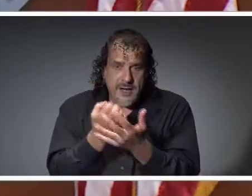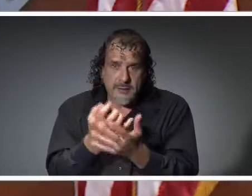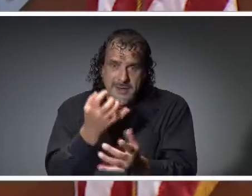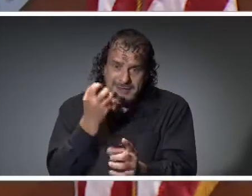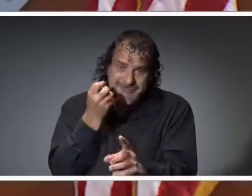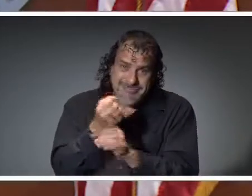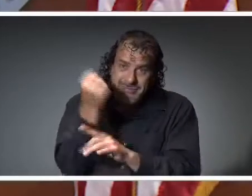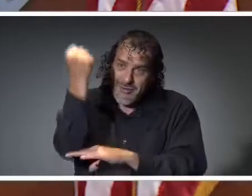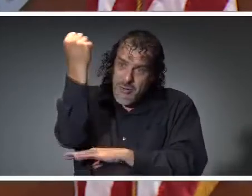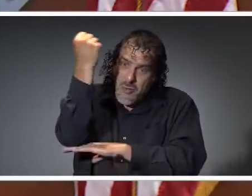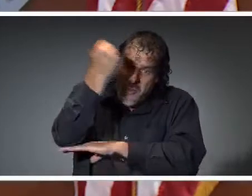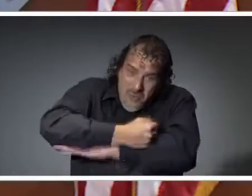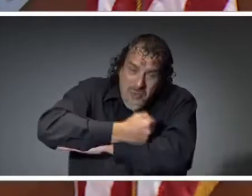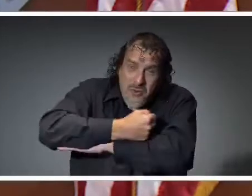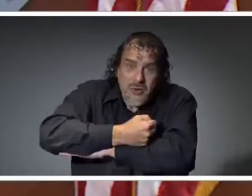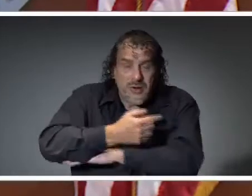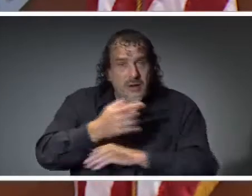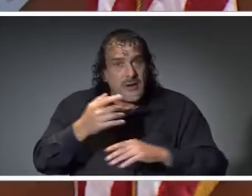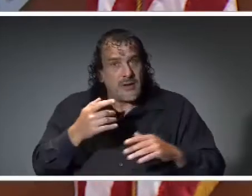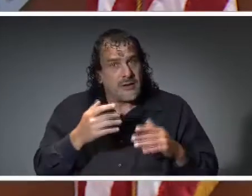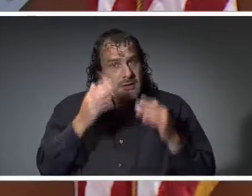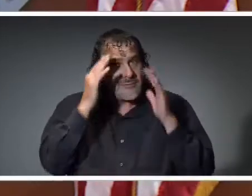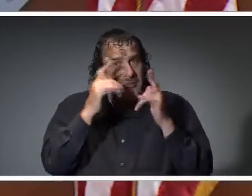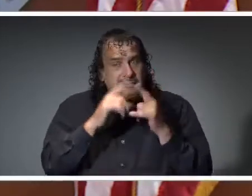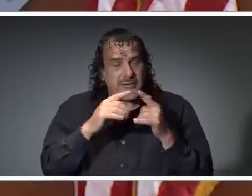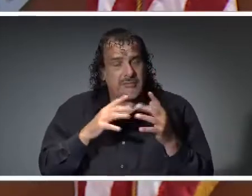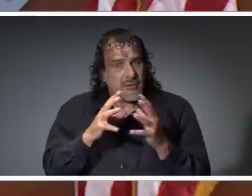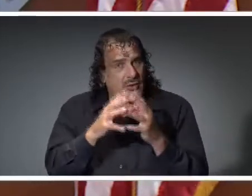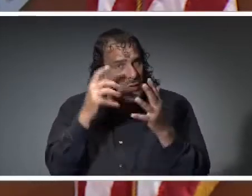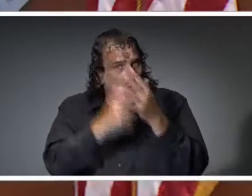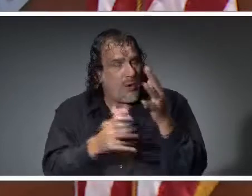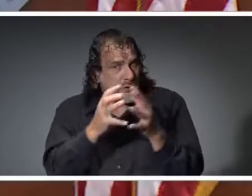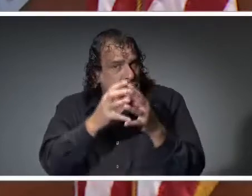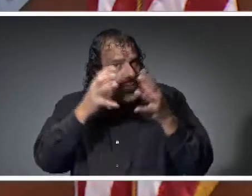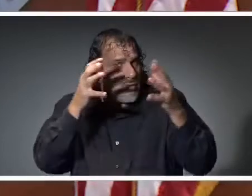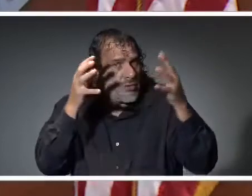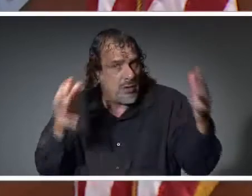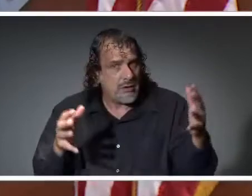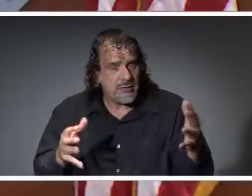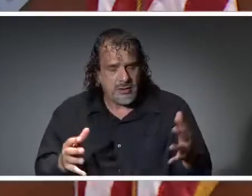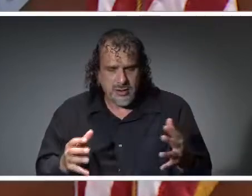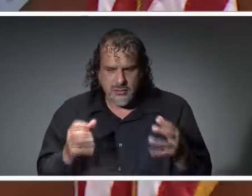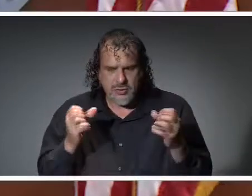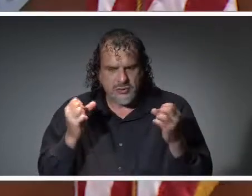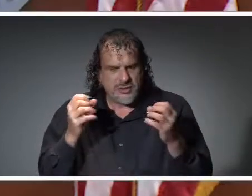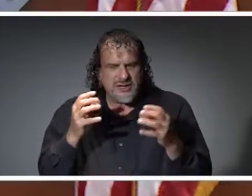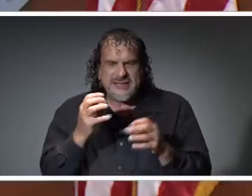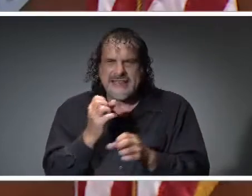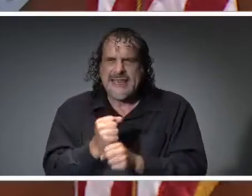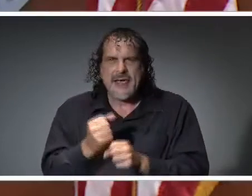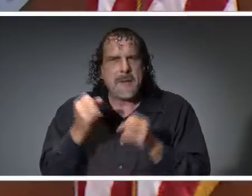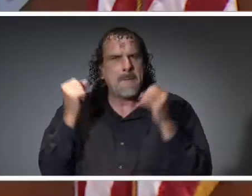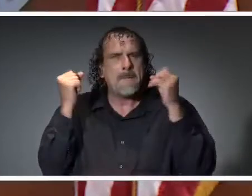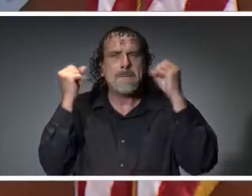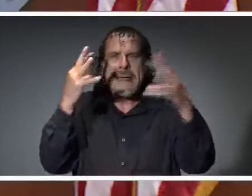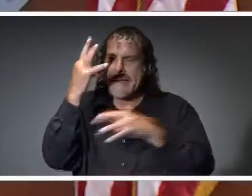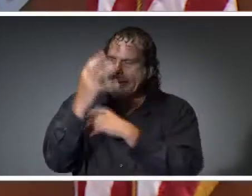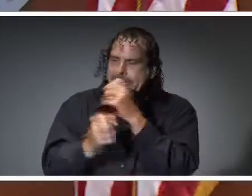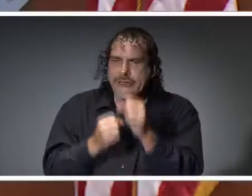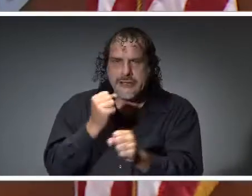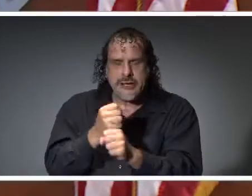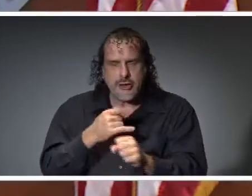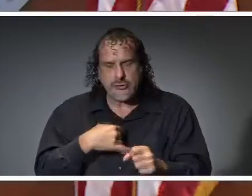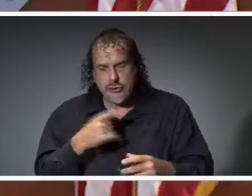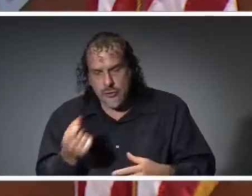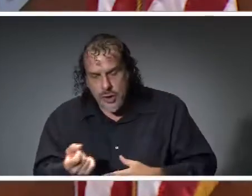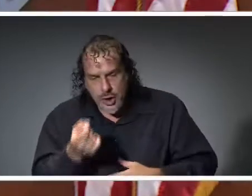is expected to be much, much higher. It will take years to fully realize, and it will take years to